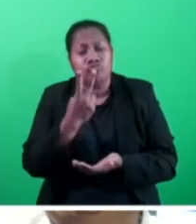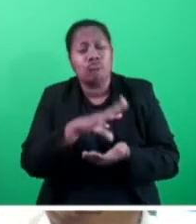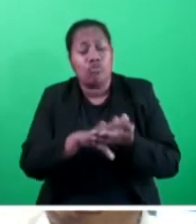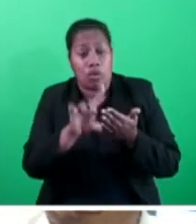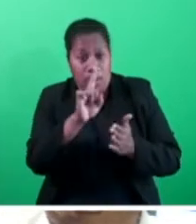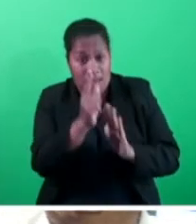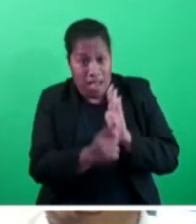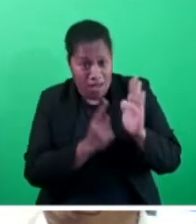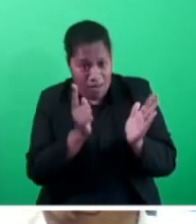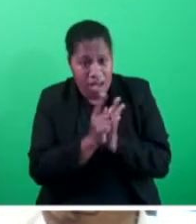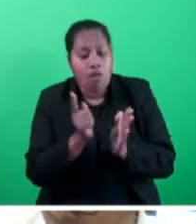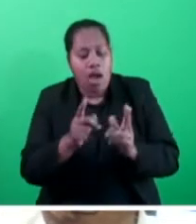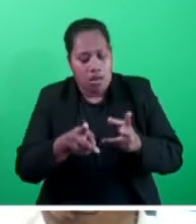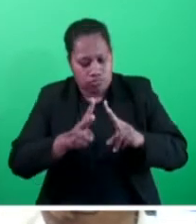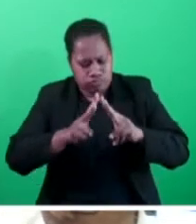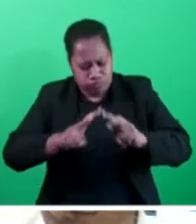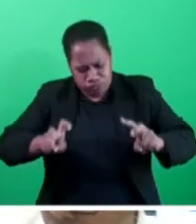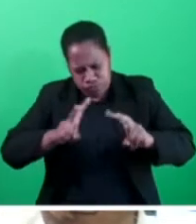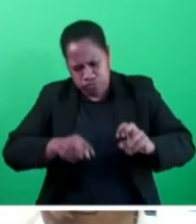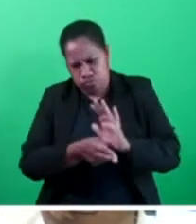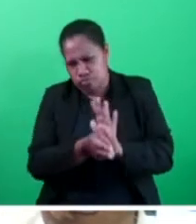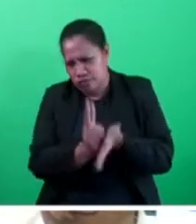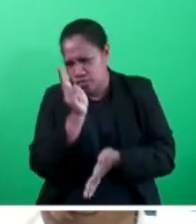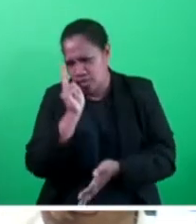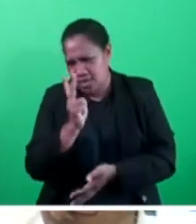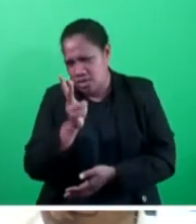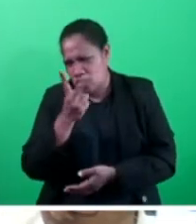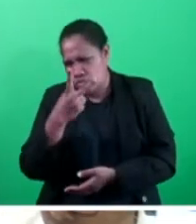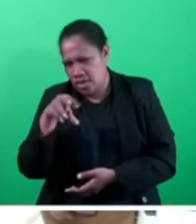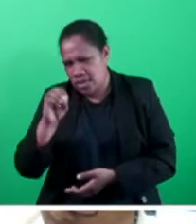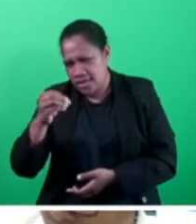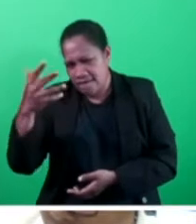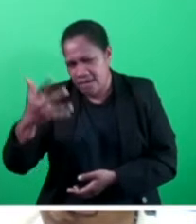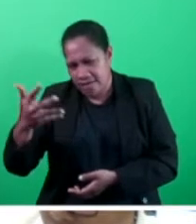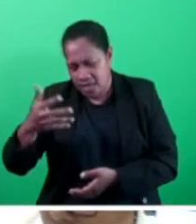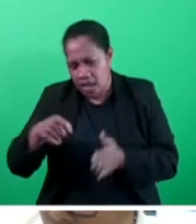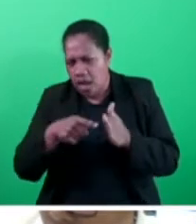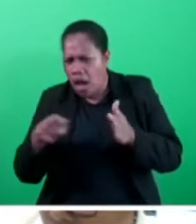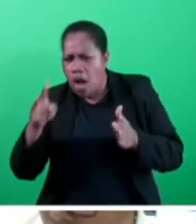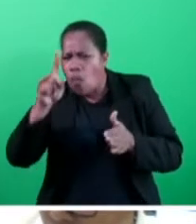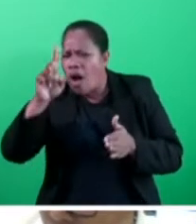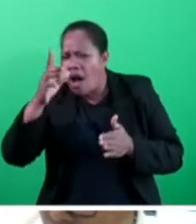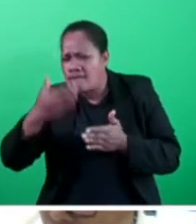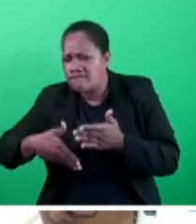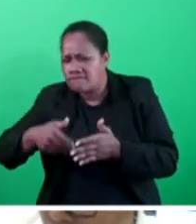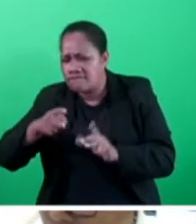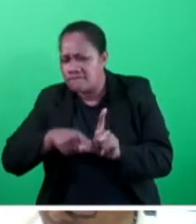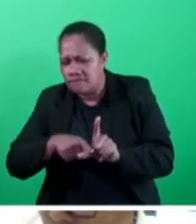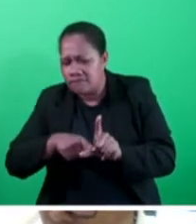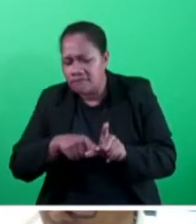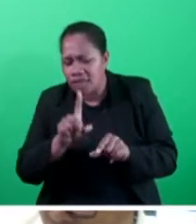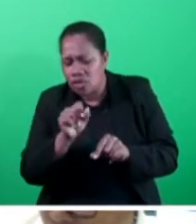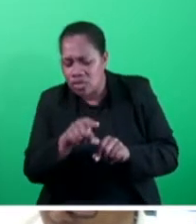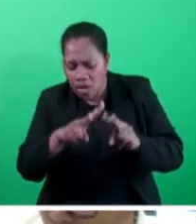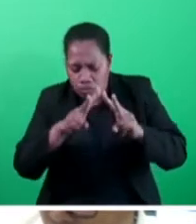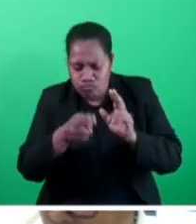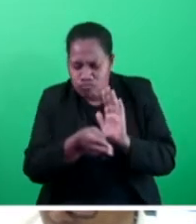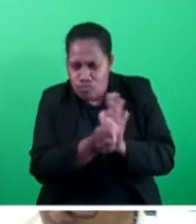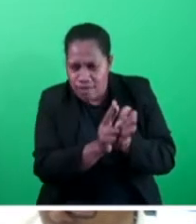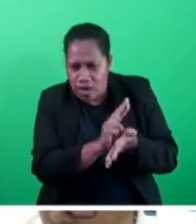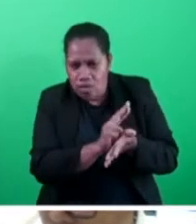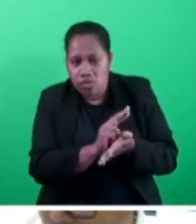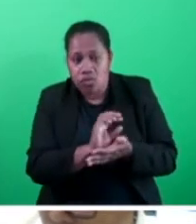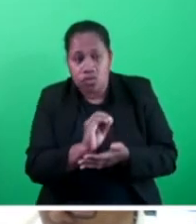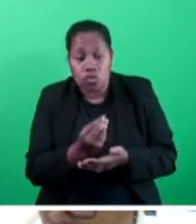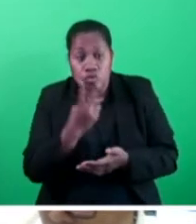implemented in 2015 within a span of 1.5 years. The new wages rate of $2.32 came into